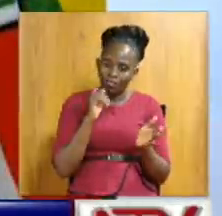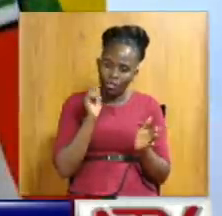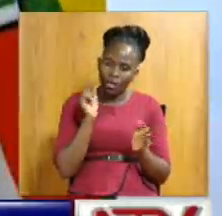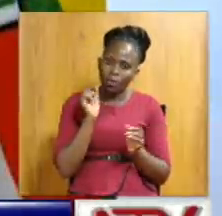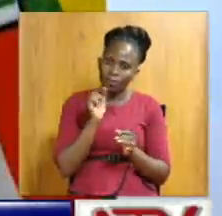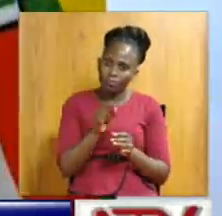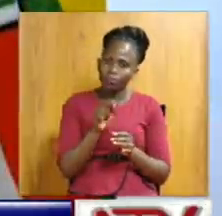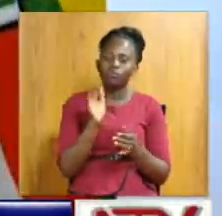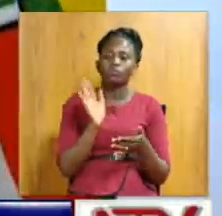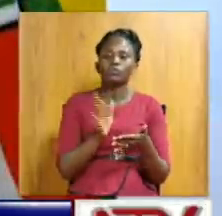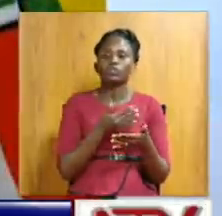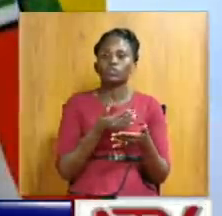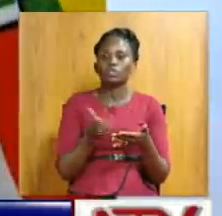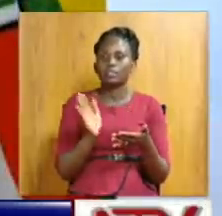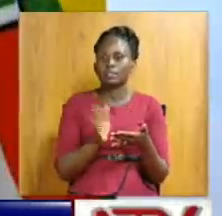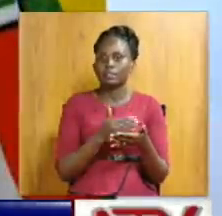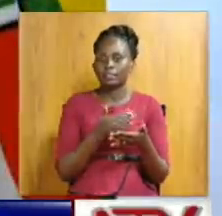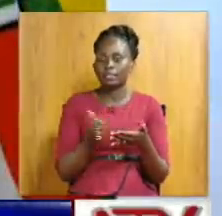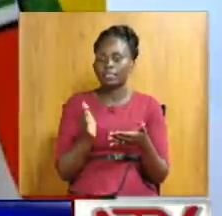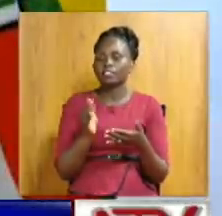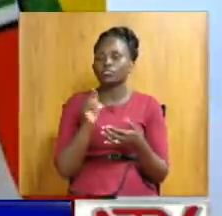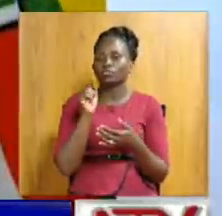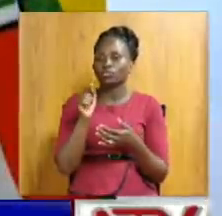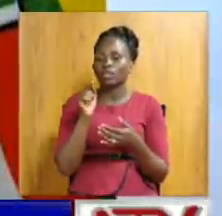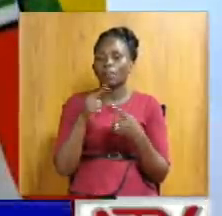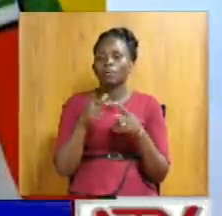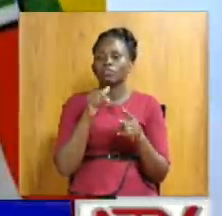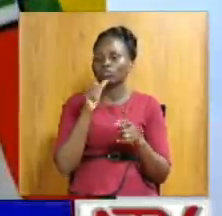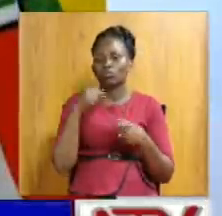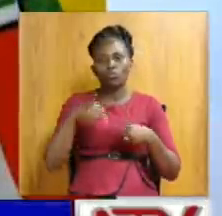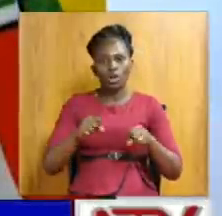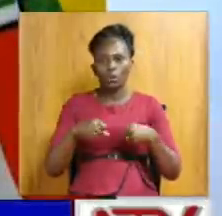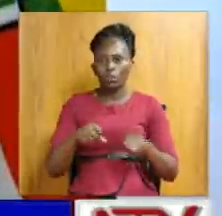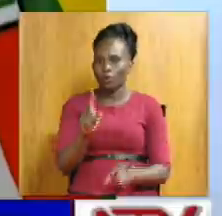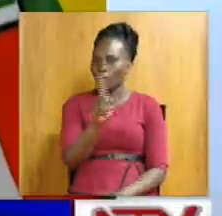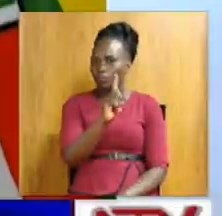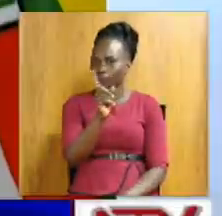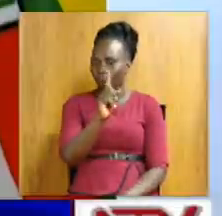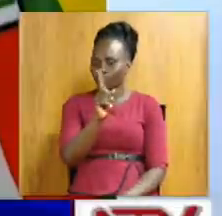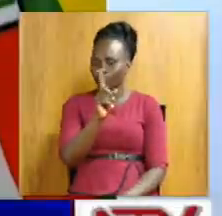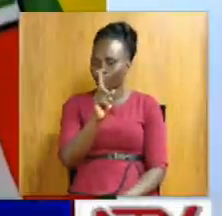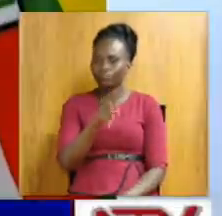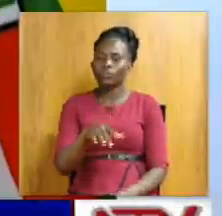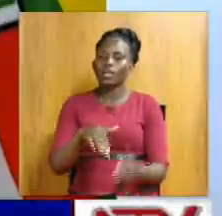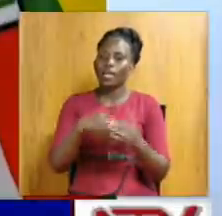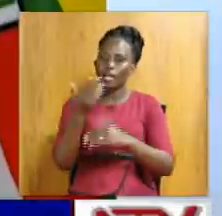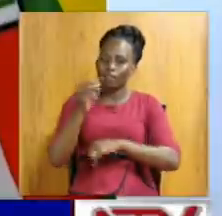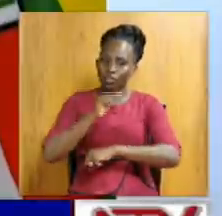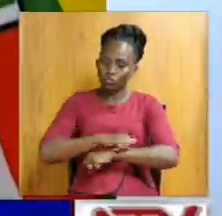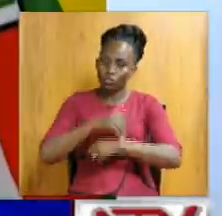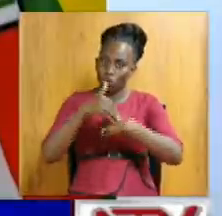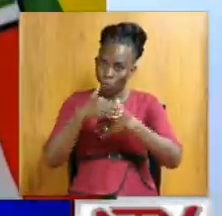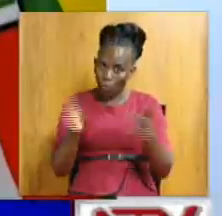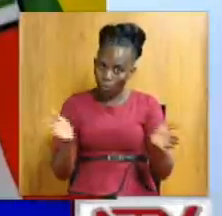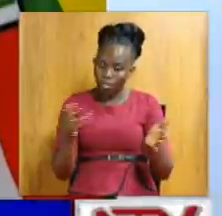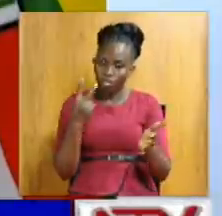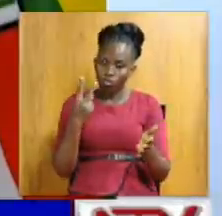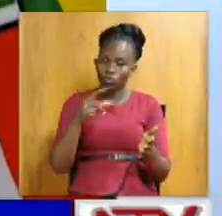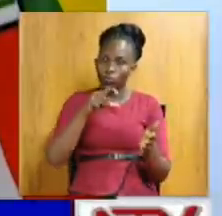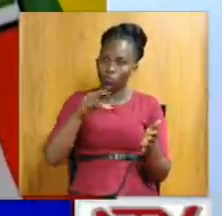performing arts, but not for the borders. So after the schools have opened,